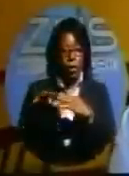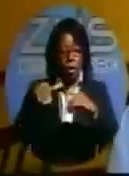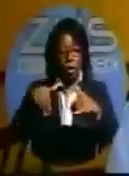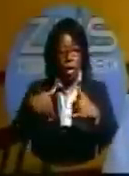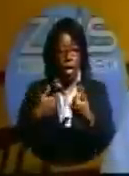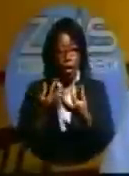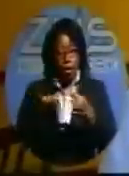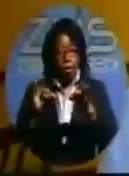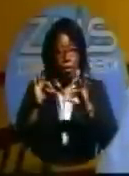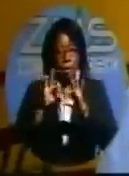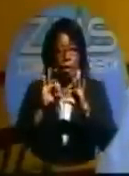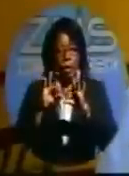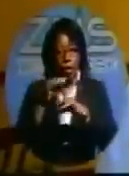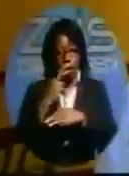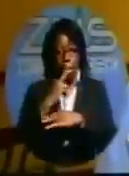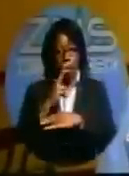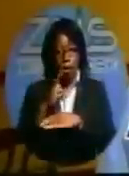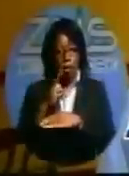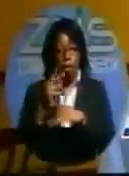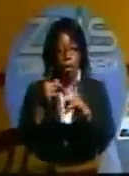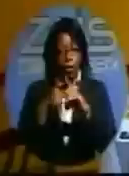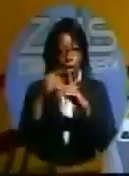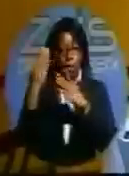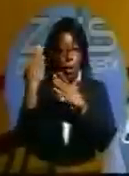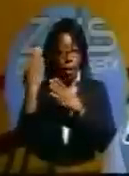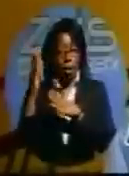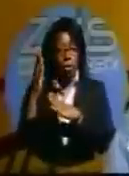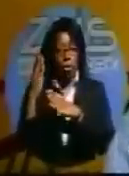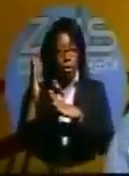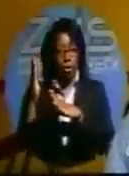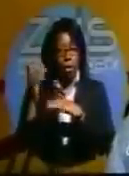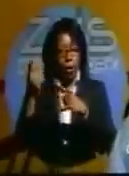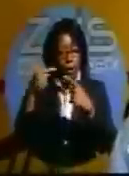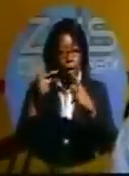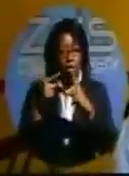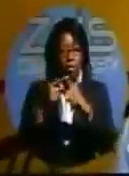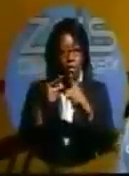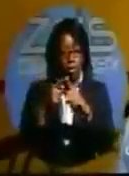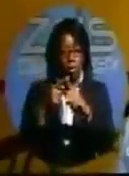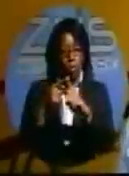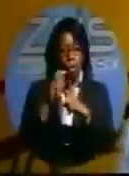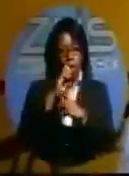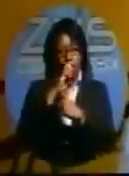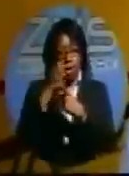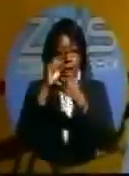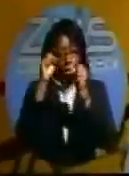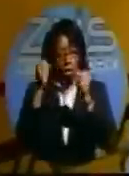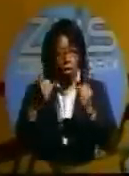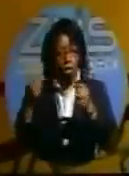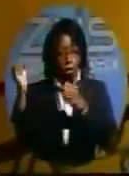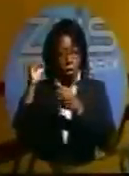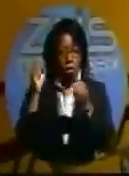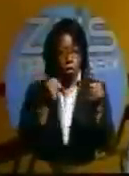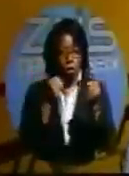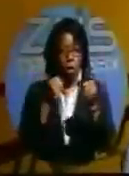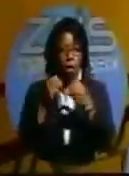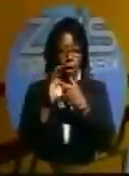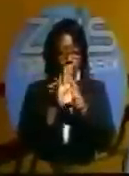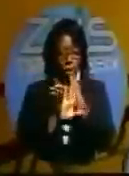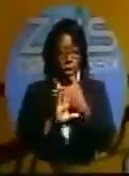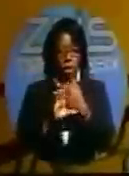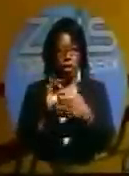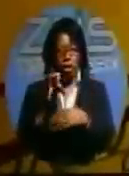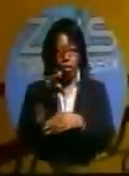important coral reefs are for the Bahamas when it comes to ecosystem services like storm protection, food